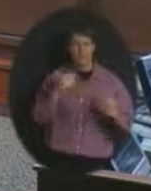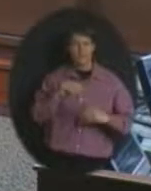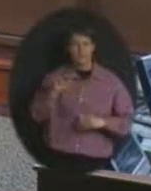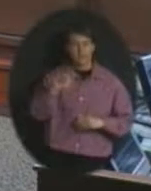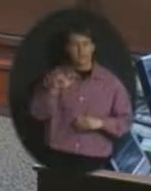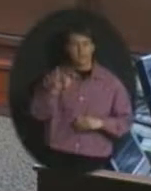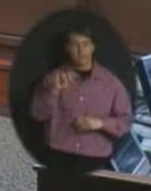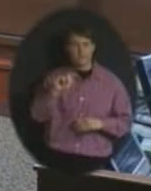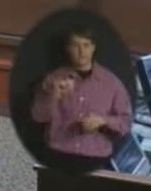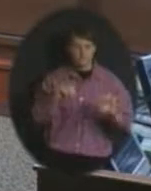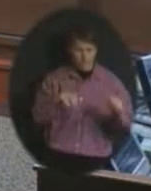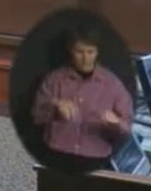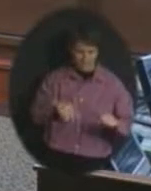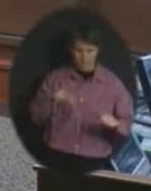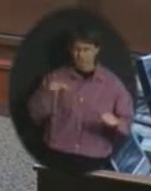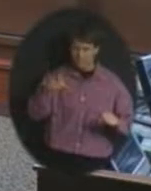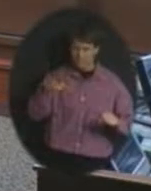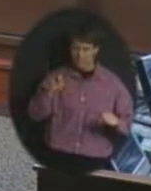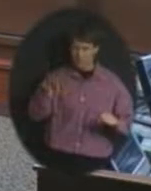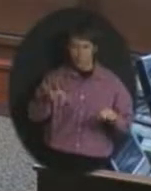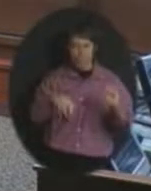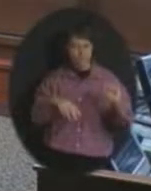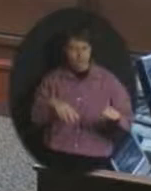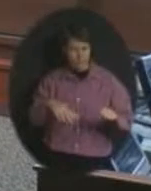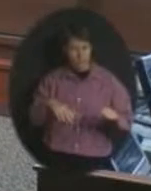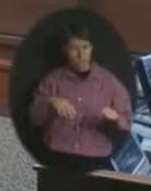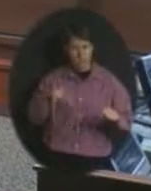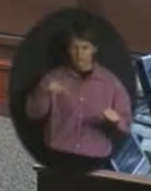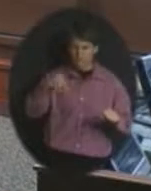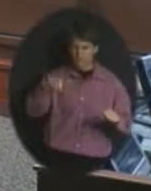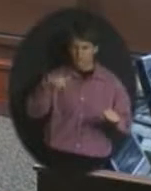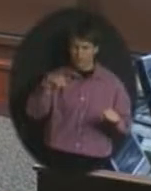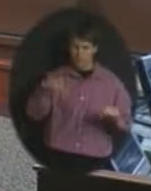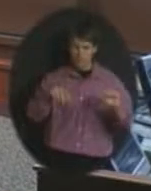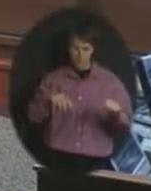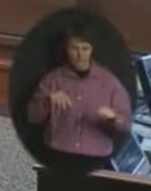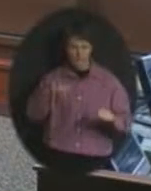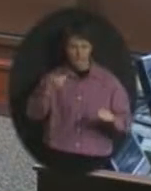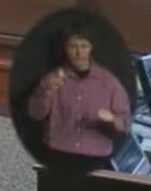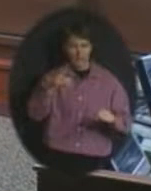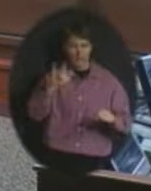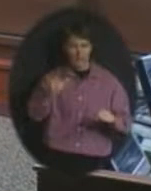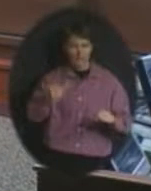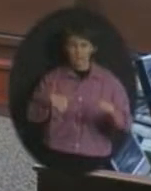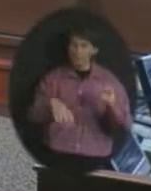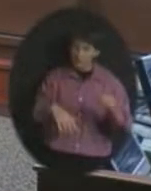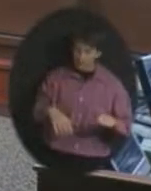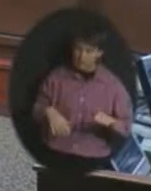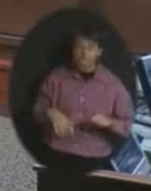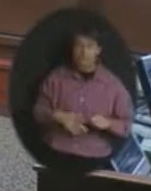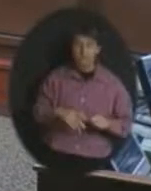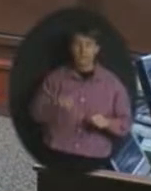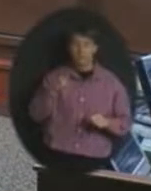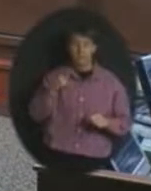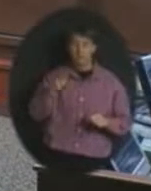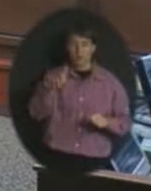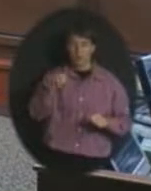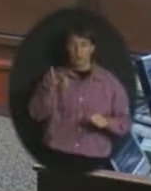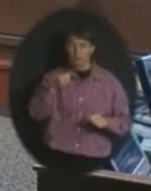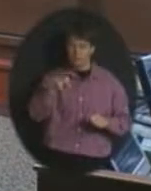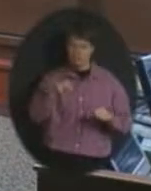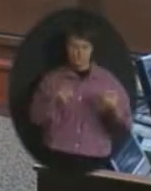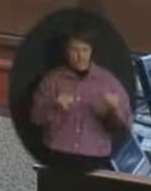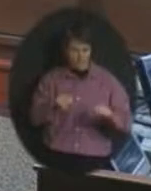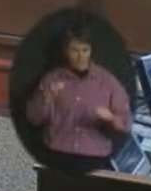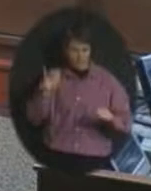Mrs. Martin? Yes. Mr. Parker? Yes. Mr. Poland? Yes. Ms. Ashley? Yes. Dr. Daniels? Yes.